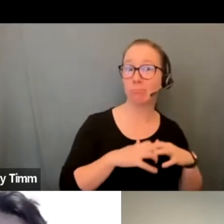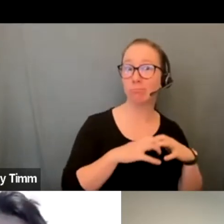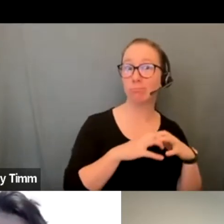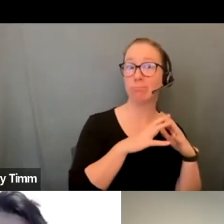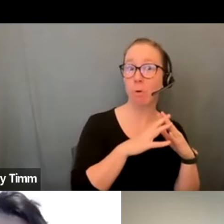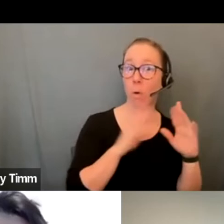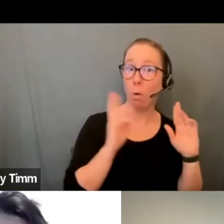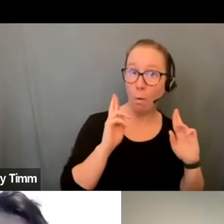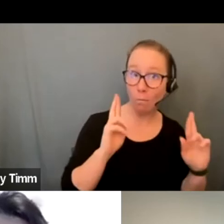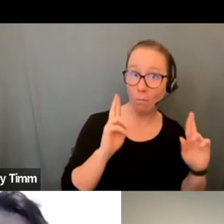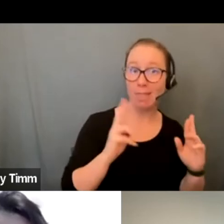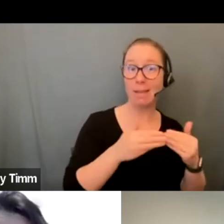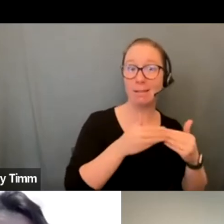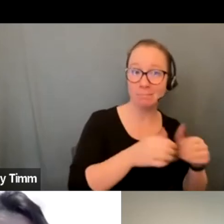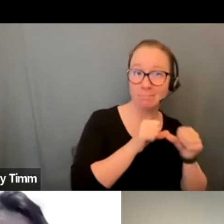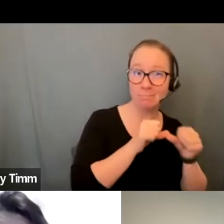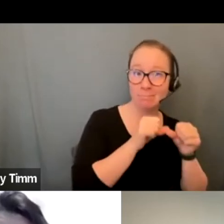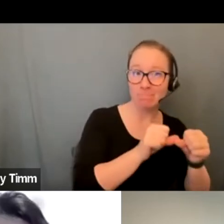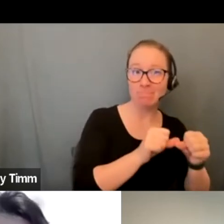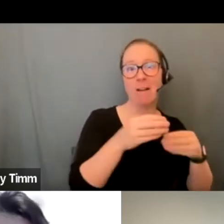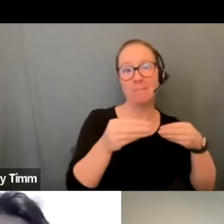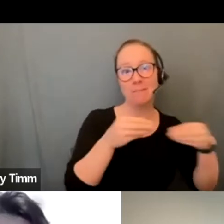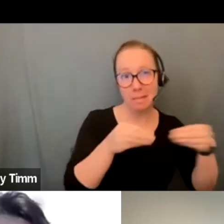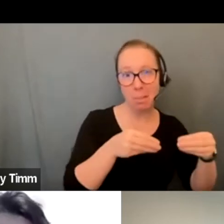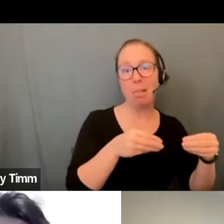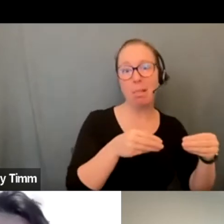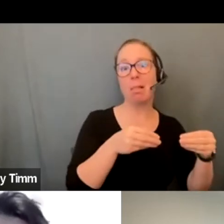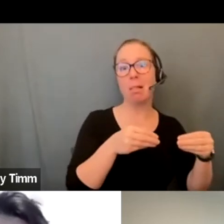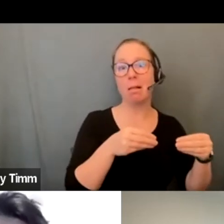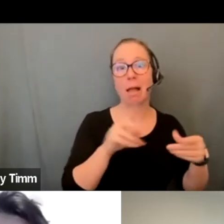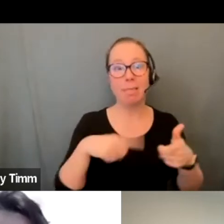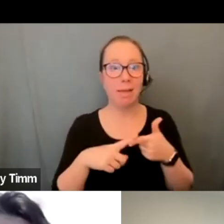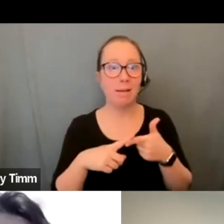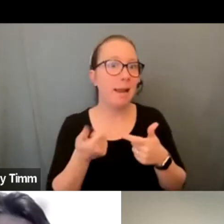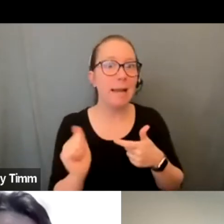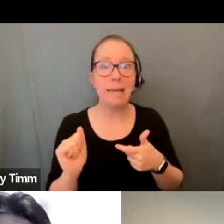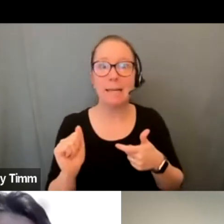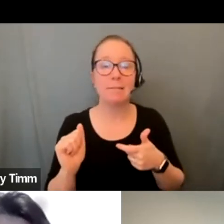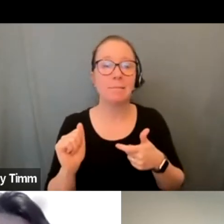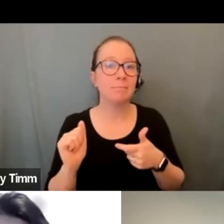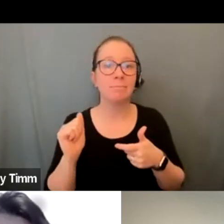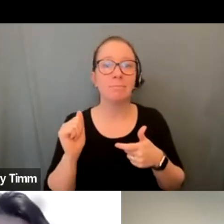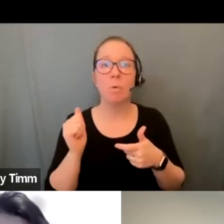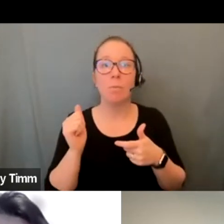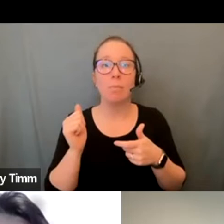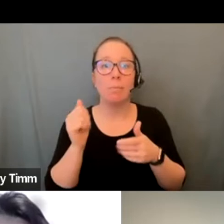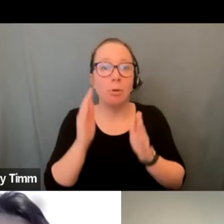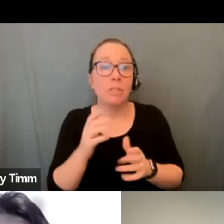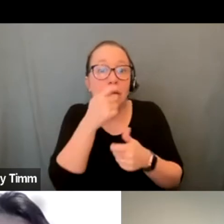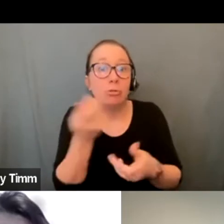durable and flexible, and will welcome those contributors and partners when you're ready.